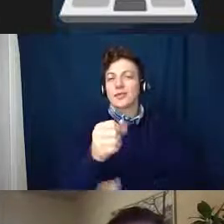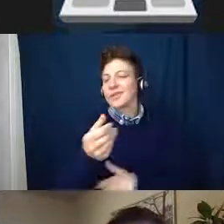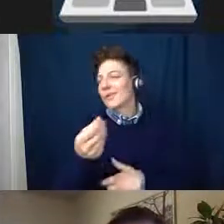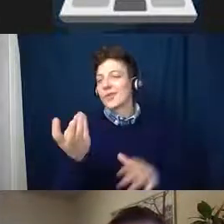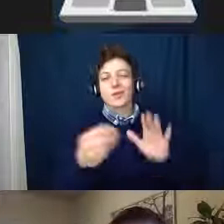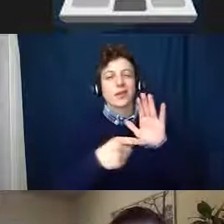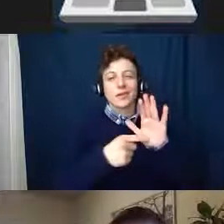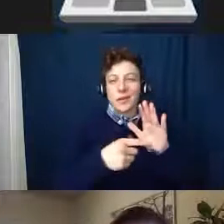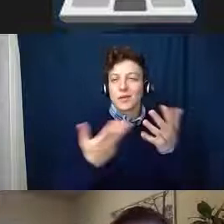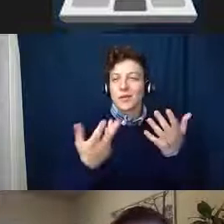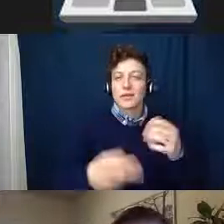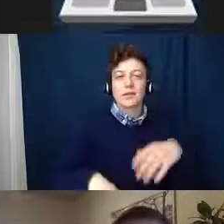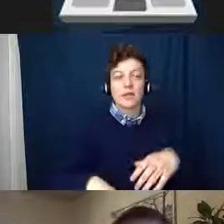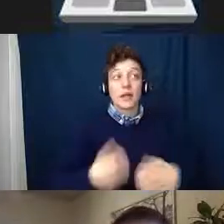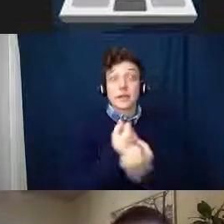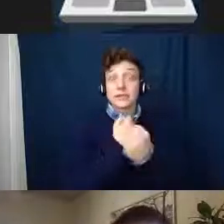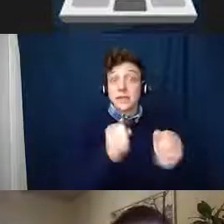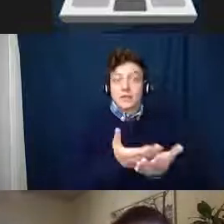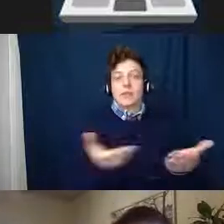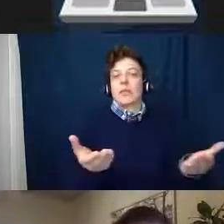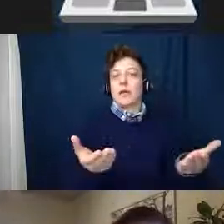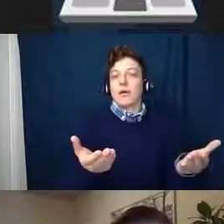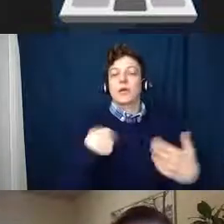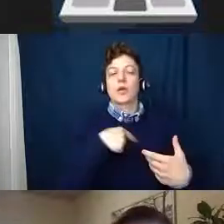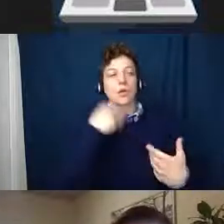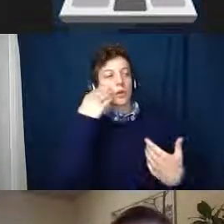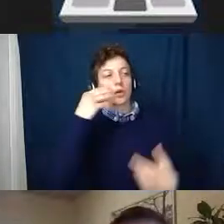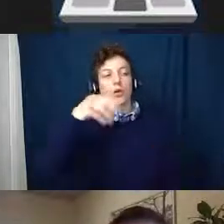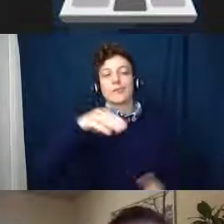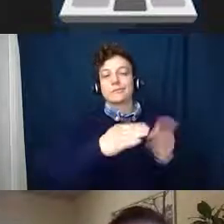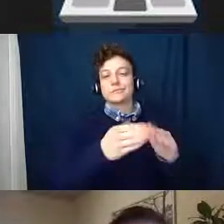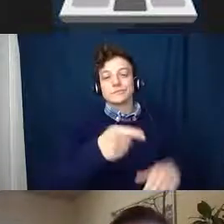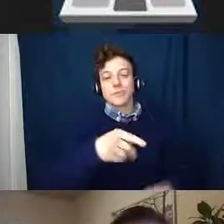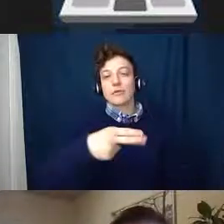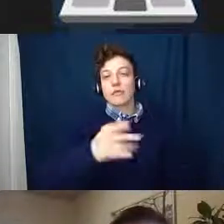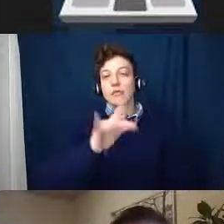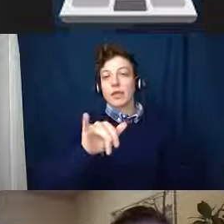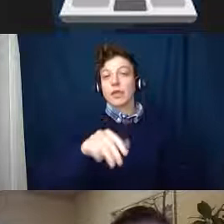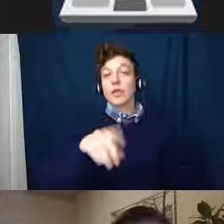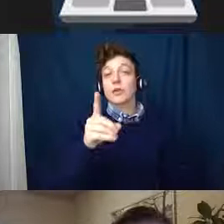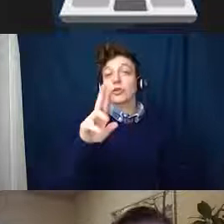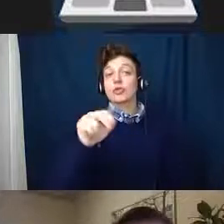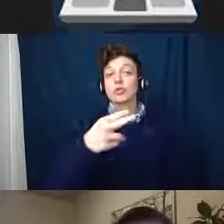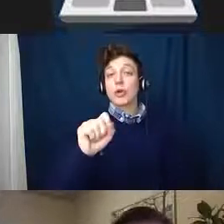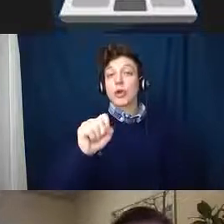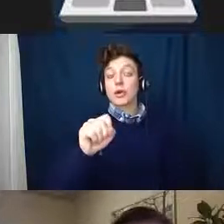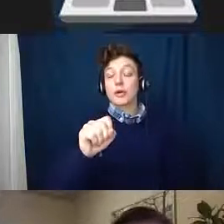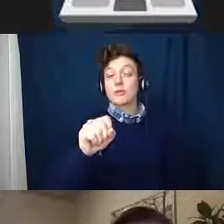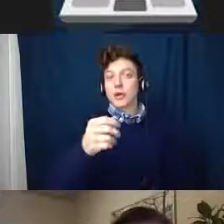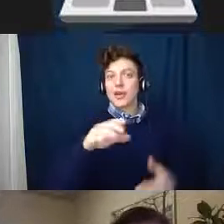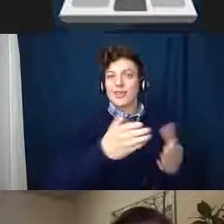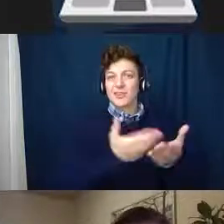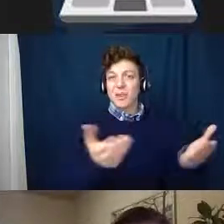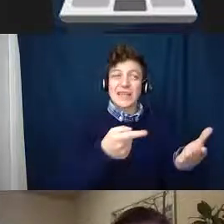like safe supply of drugs. So we know in Philadelphia, the drug supply is nearly completely adulterated with fentanyl, making it